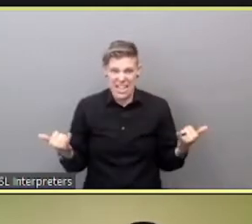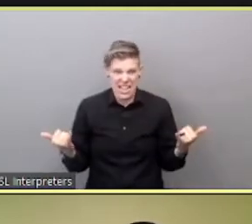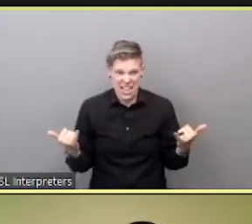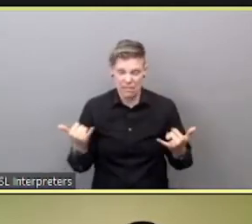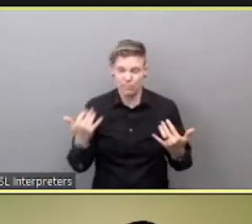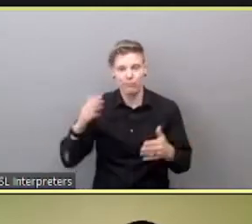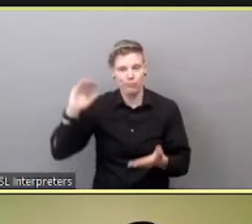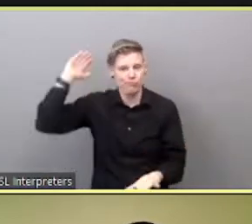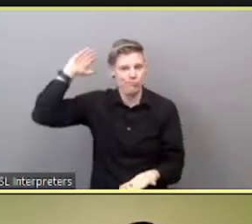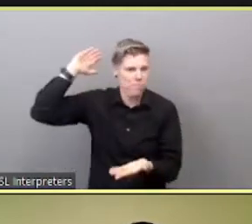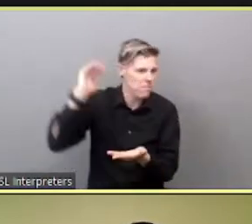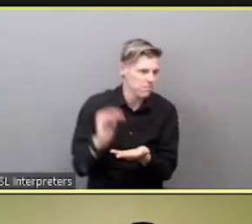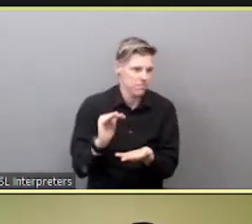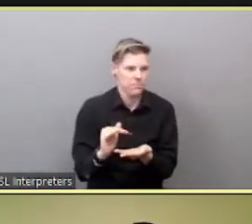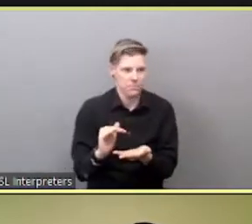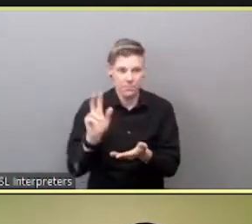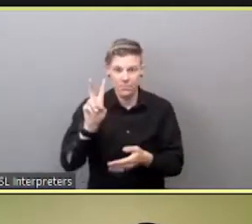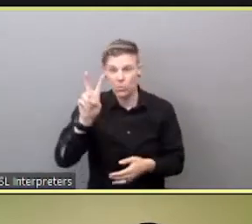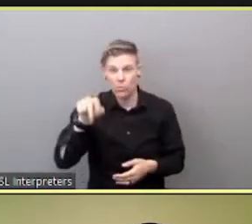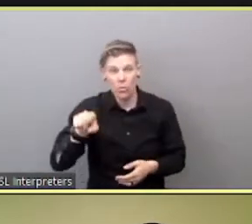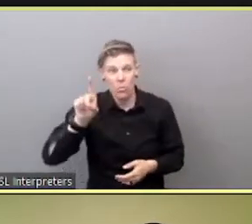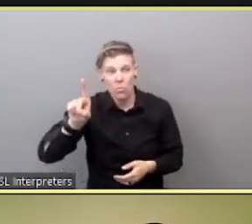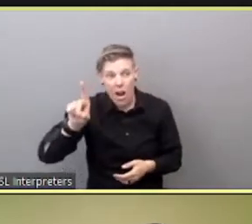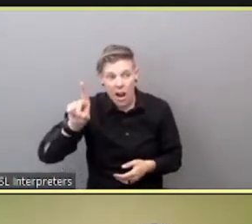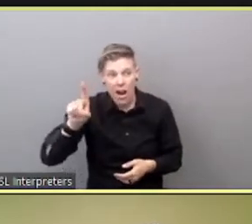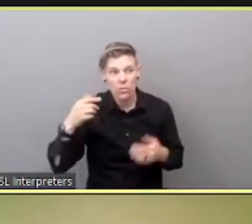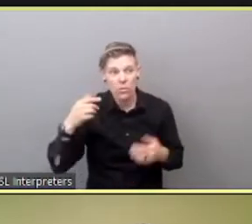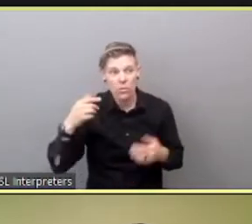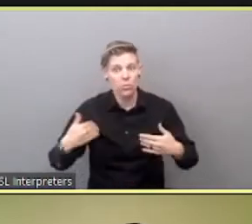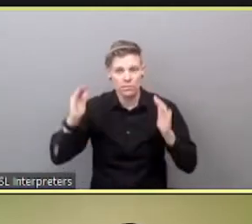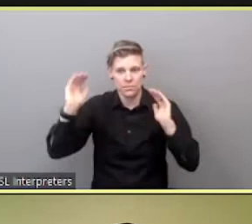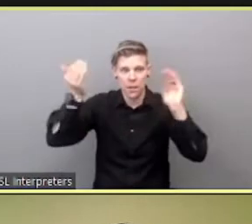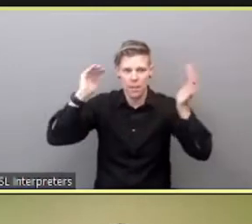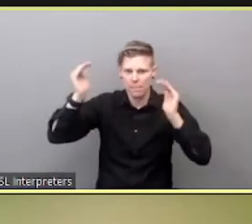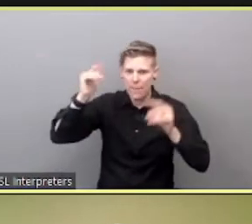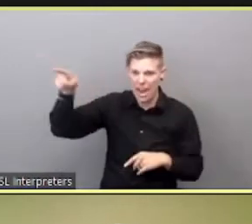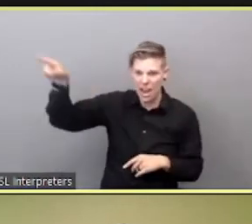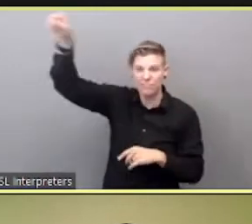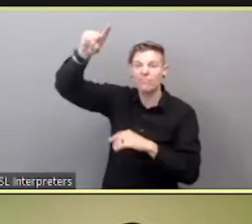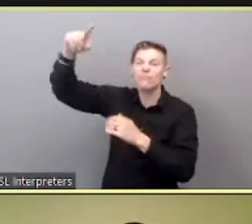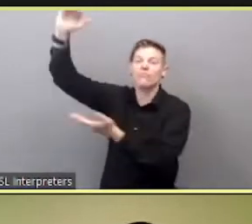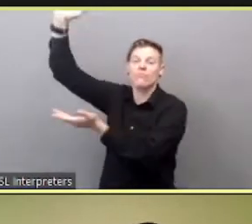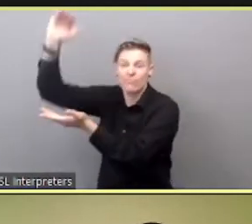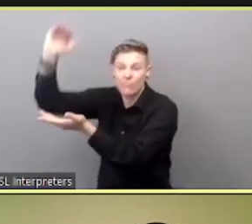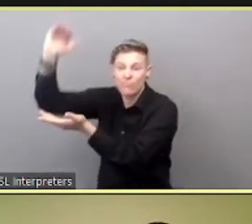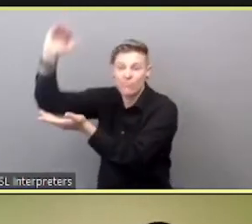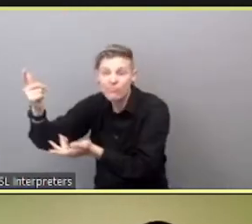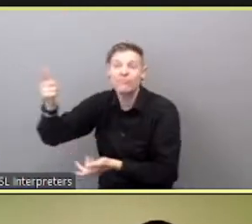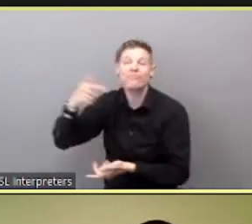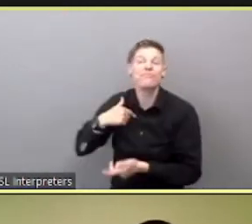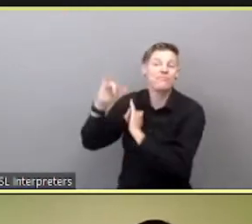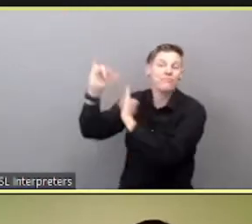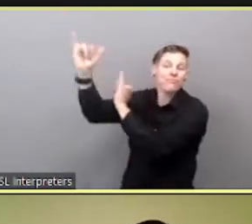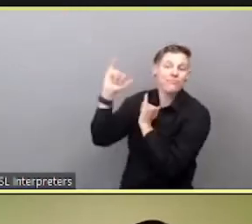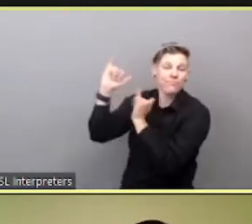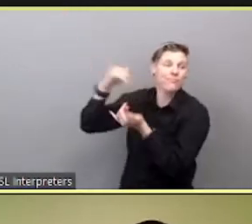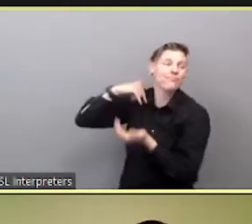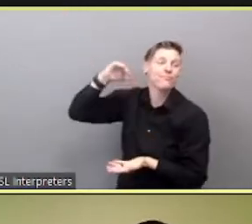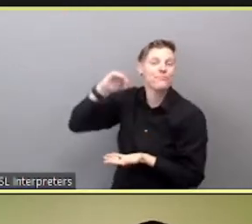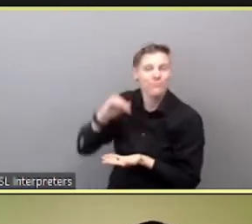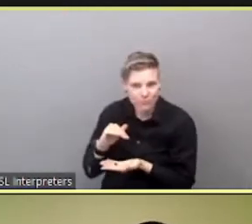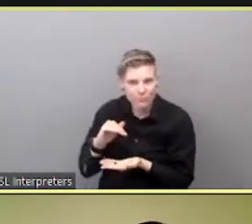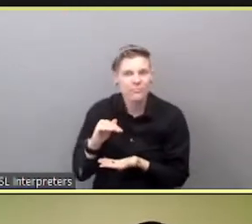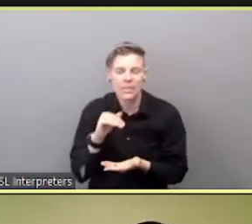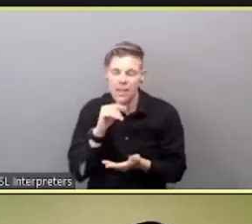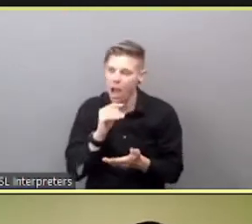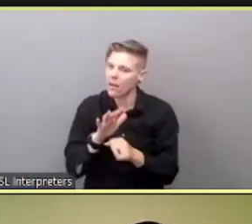to 3.2% nationally. And so, beyond claims by workforce region, we're looking for trends, right?